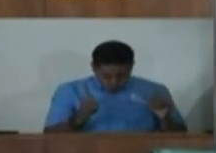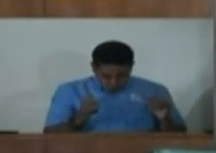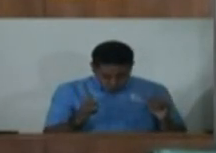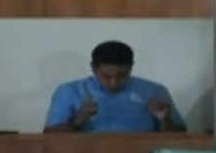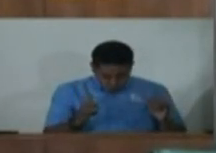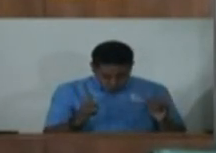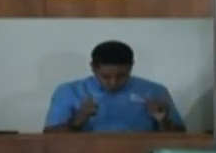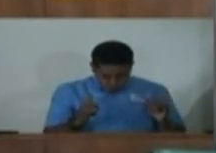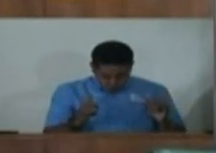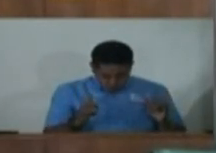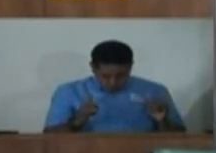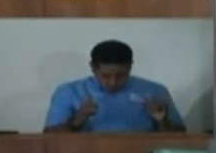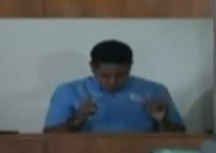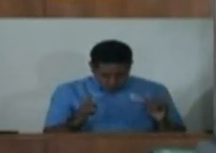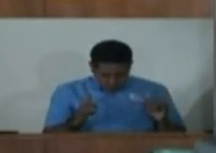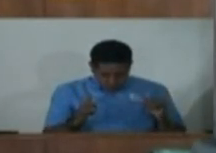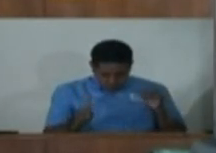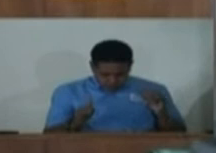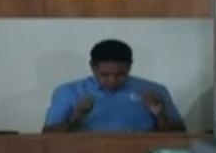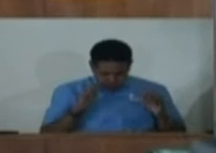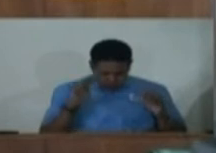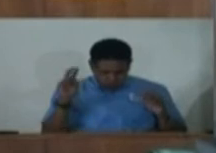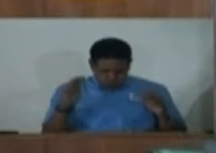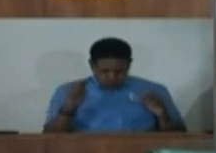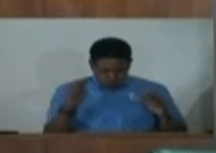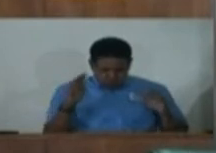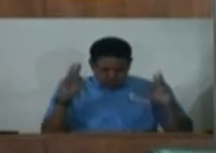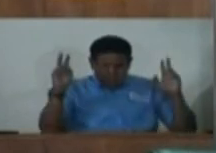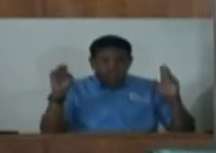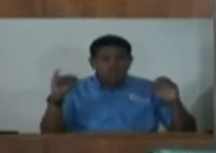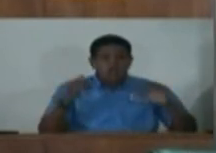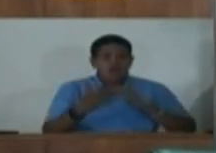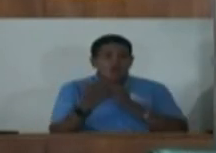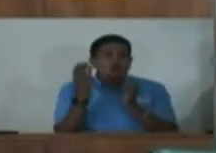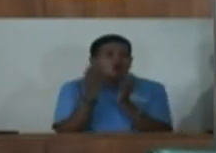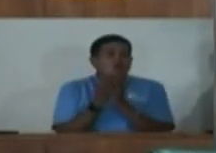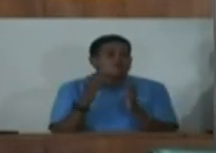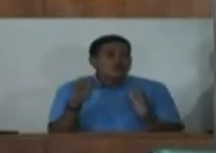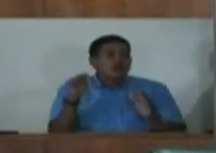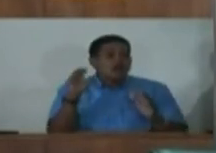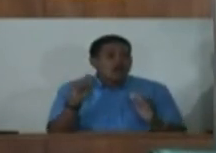recall, addresses issues like the Copyright Act, patents,